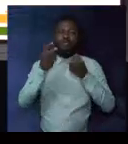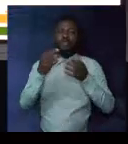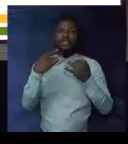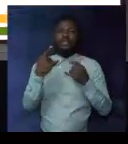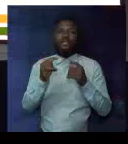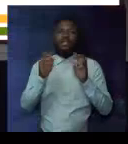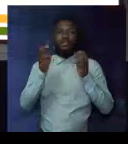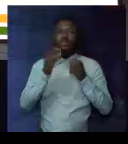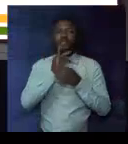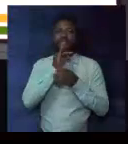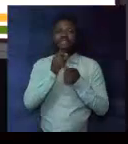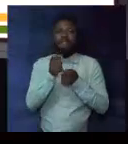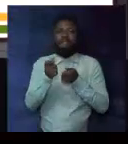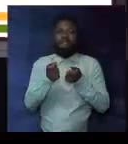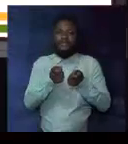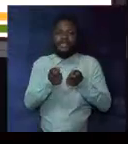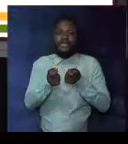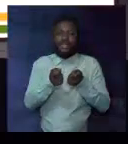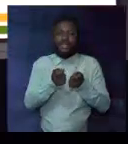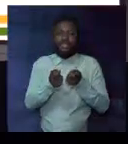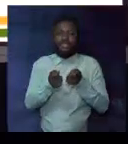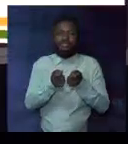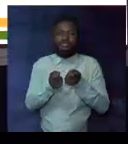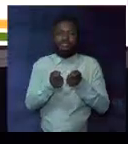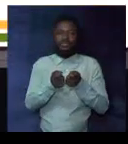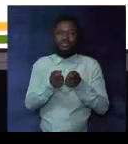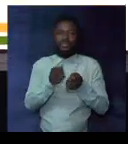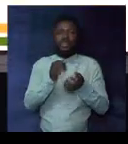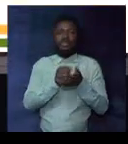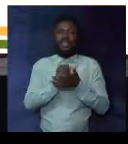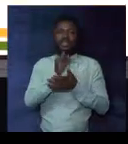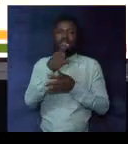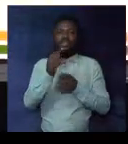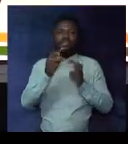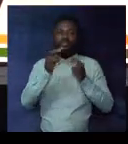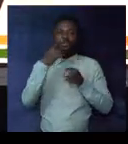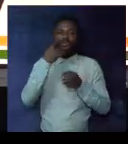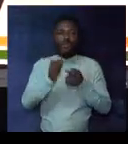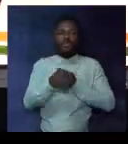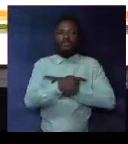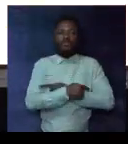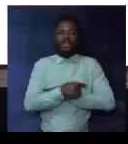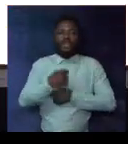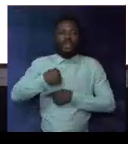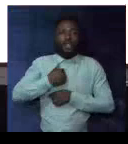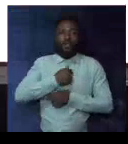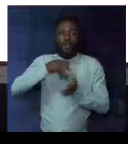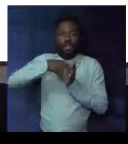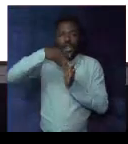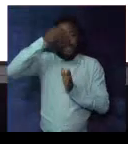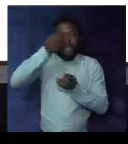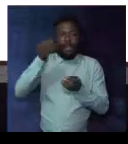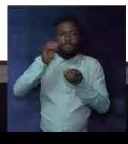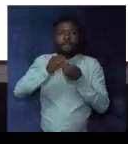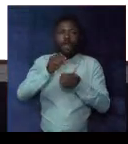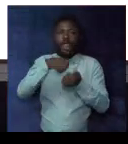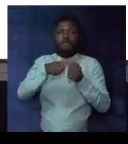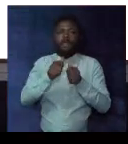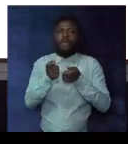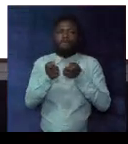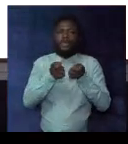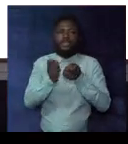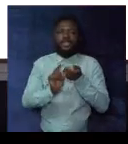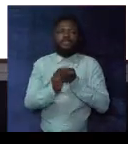today is maintenance. Say that, maintenance. That's the topic for today. We'll learn more about